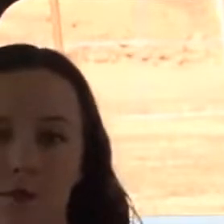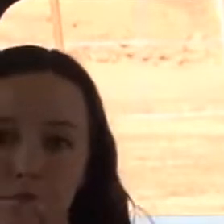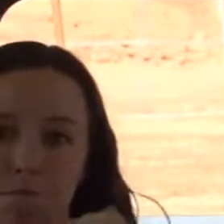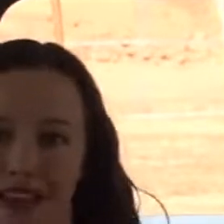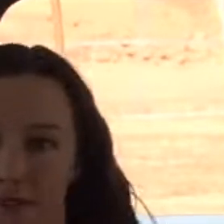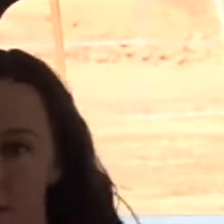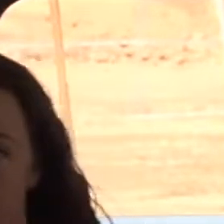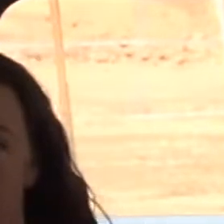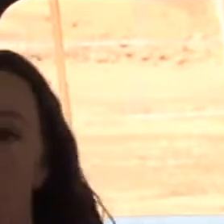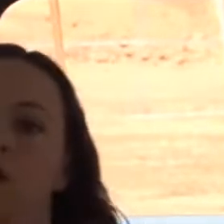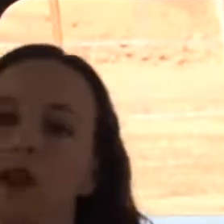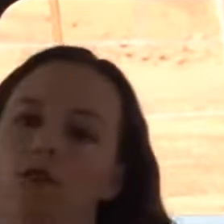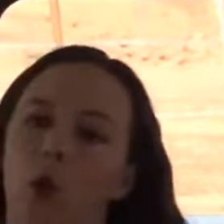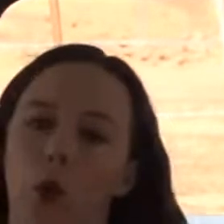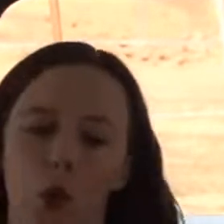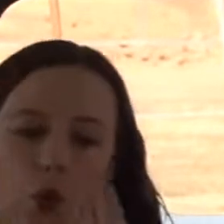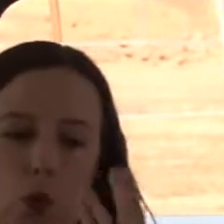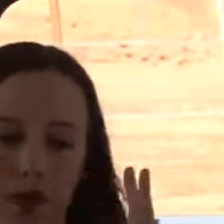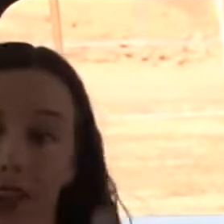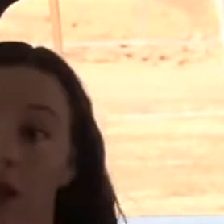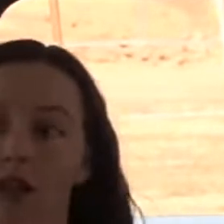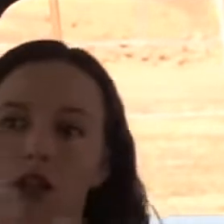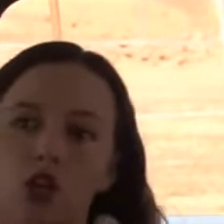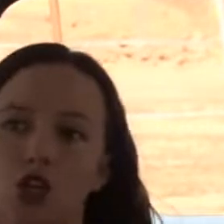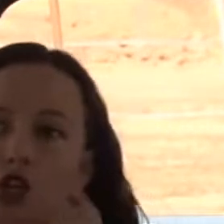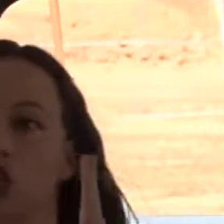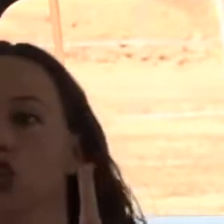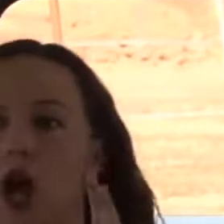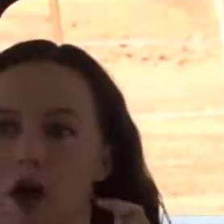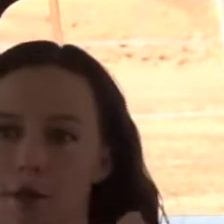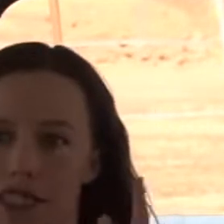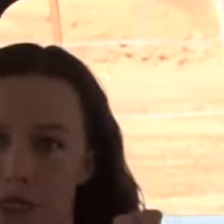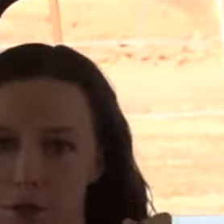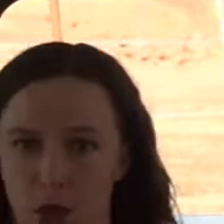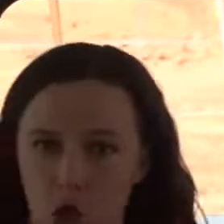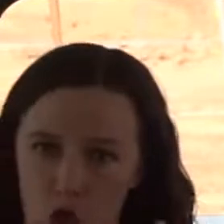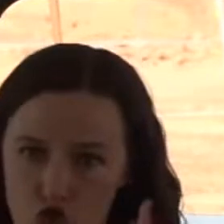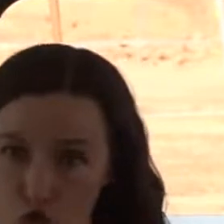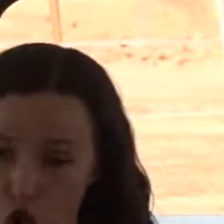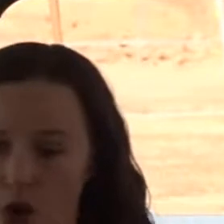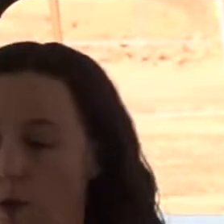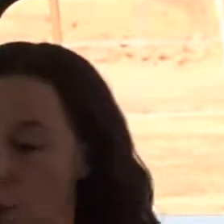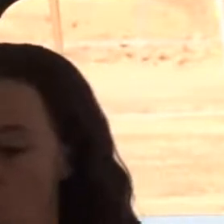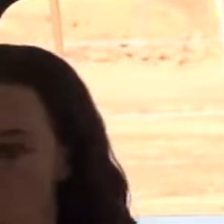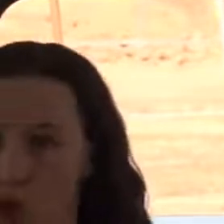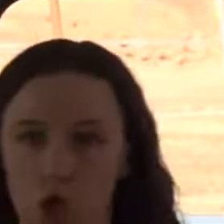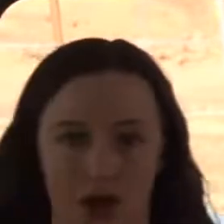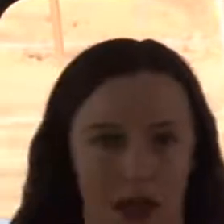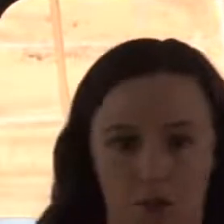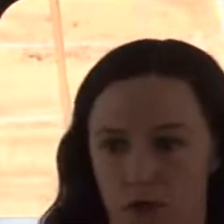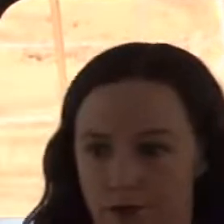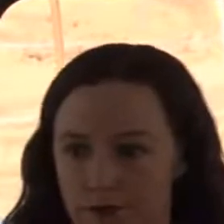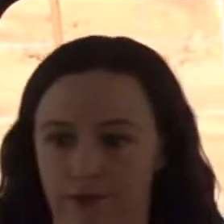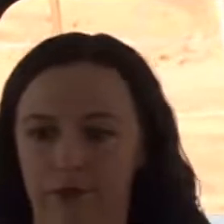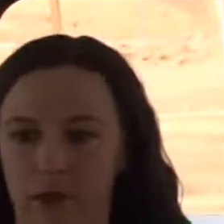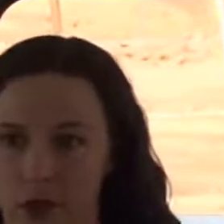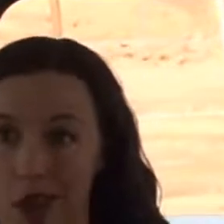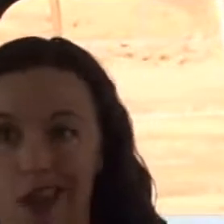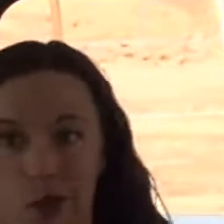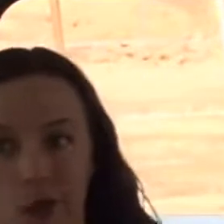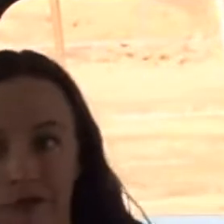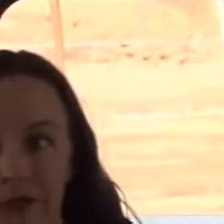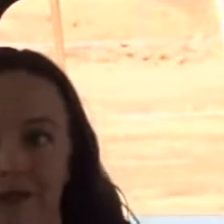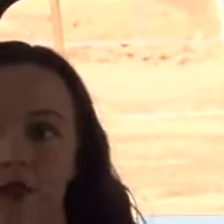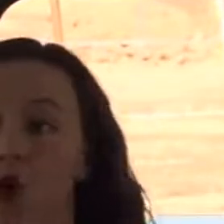state. We have a new, what they call a job speaker program now that links students to employment. That's something we've been ramping up.